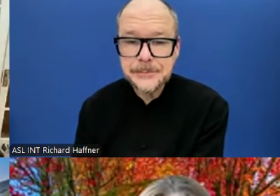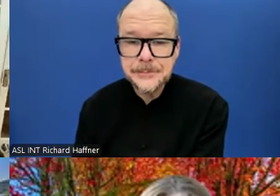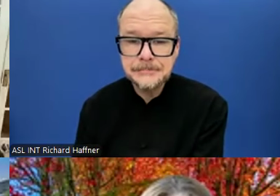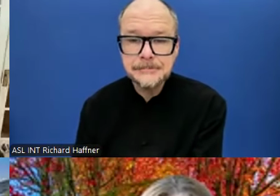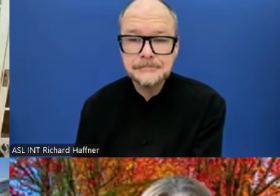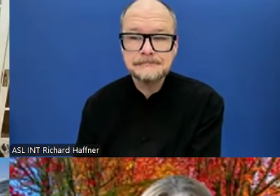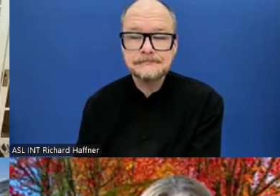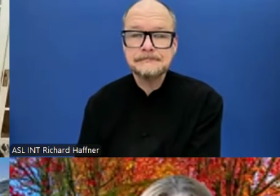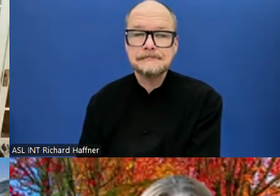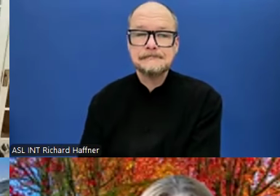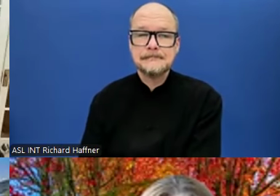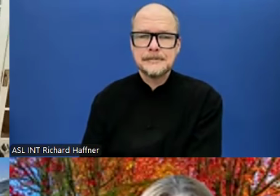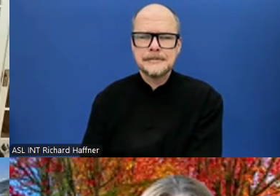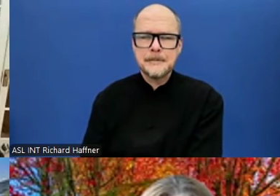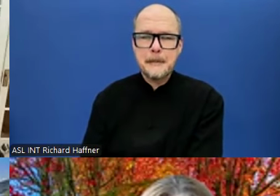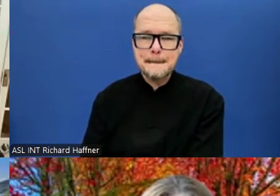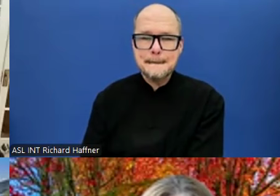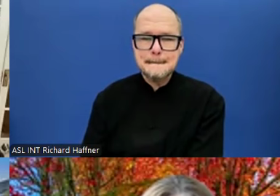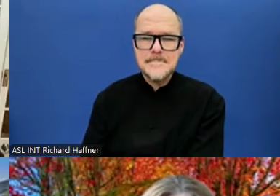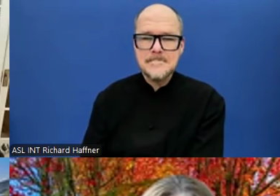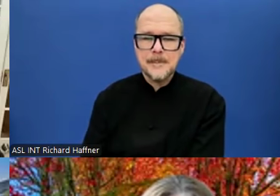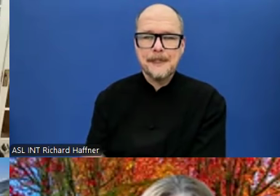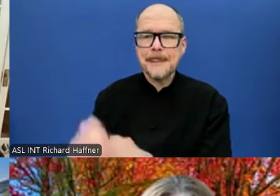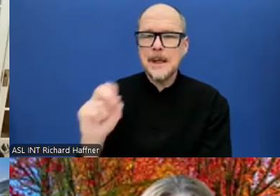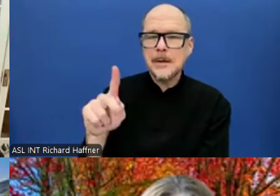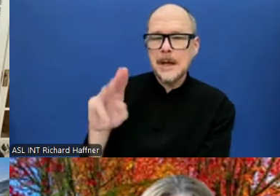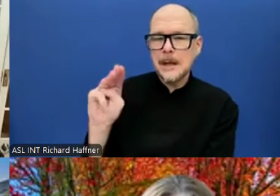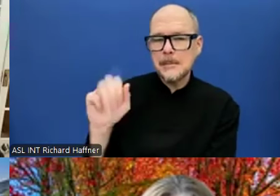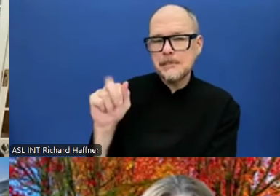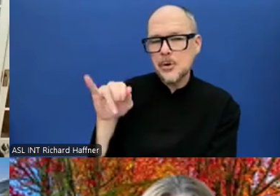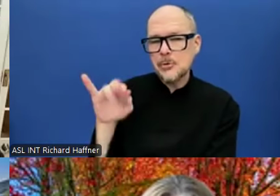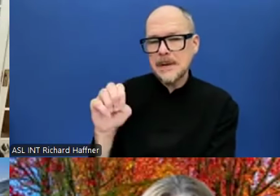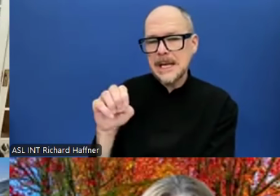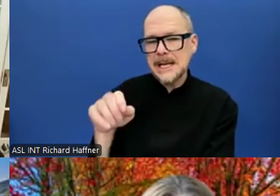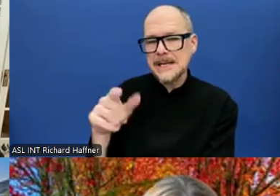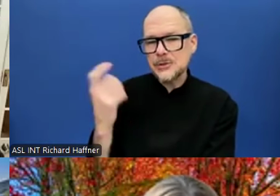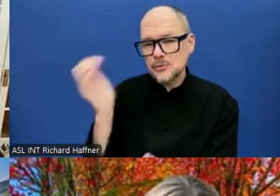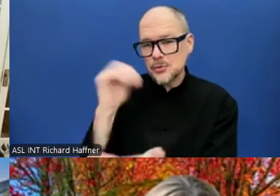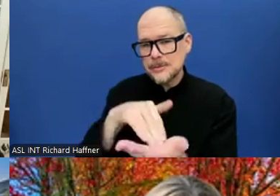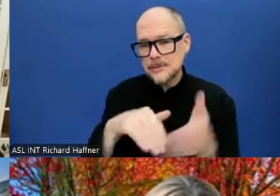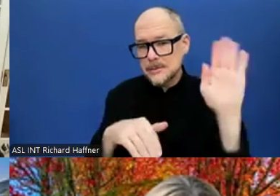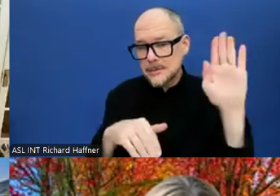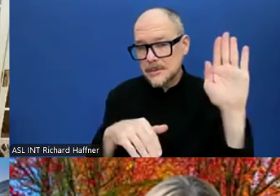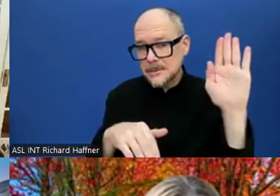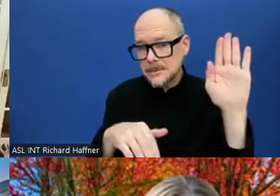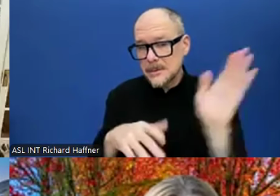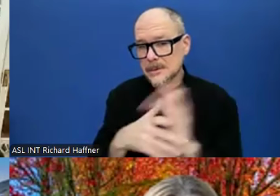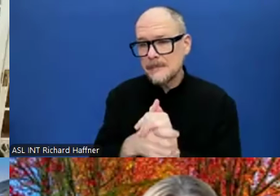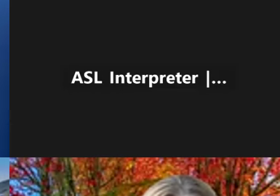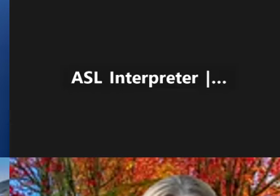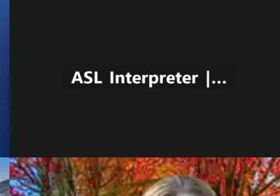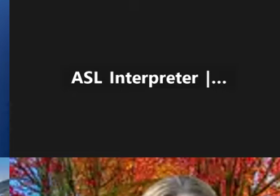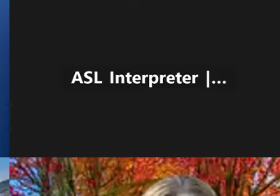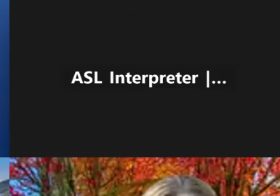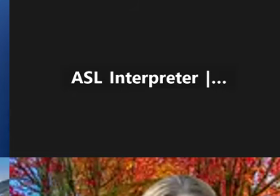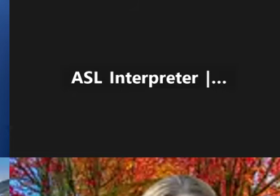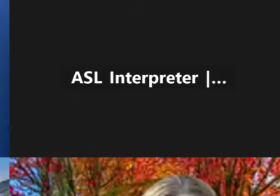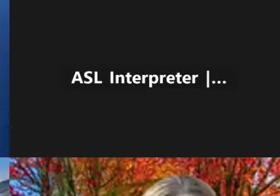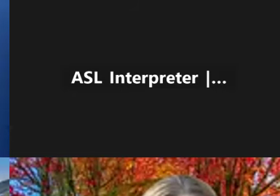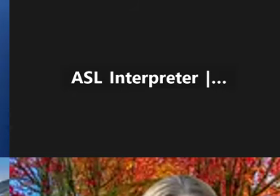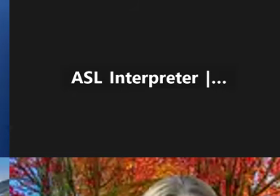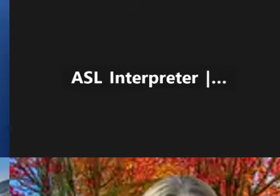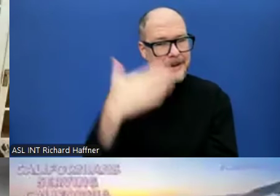Okay. So, Maria, do you have a fresh raised hand? I'm sorry, I keep on forgetting to.